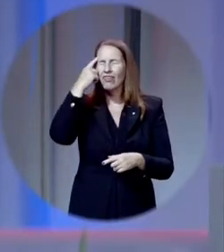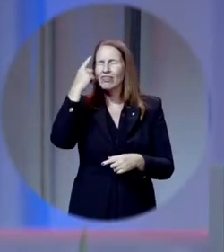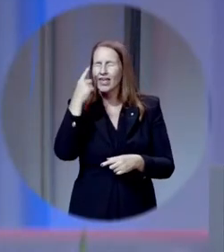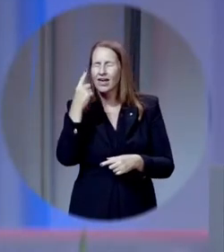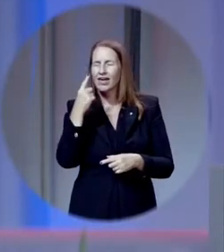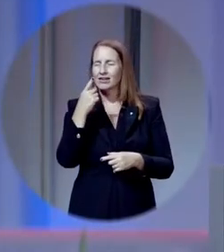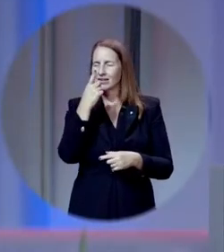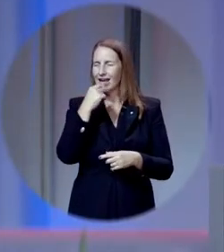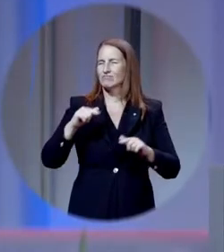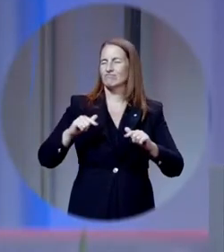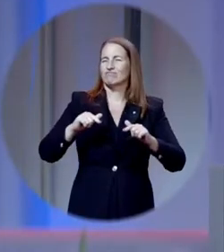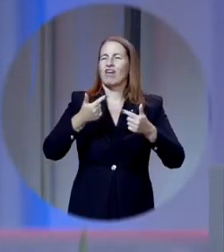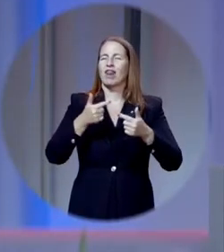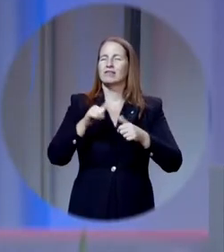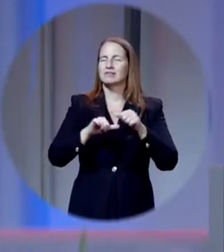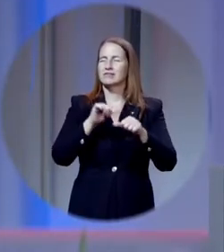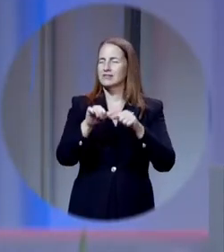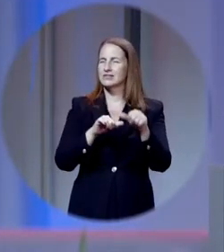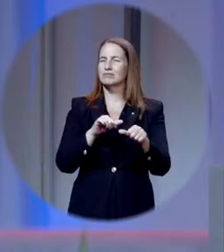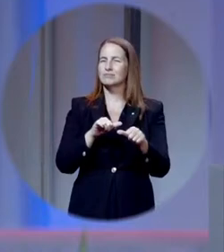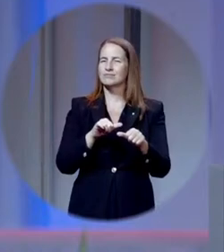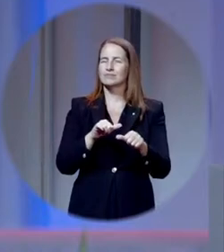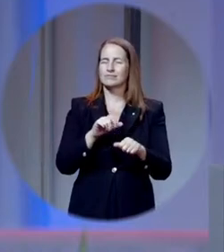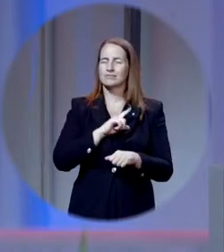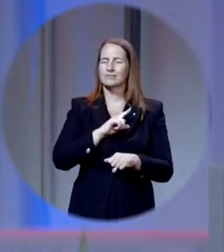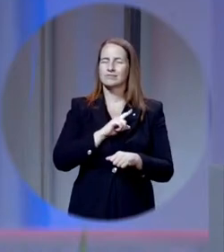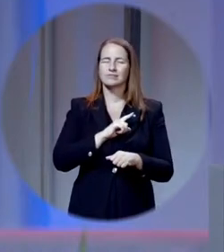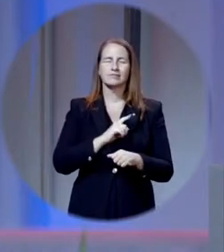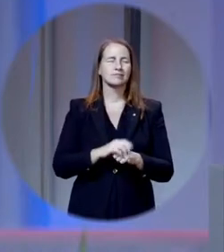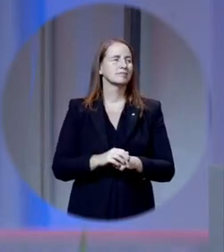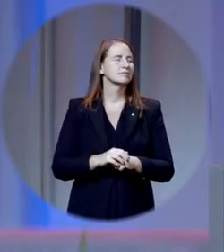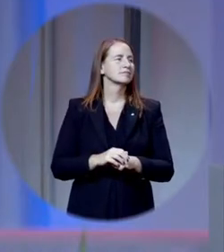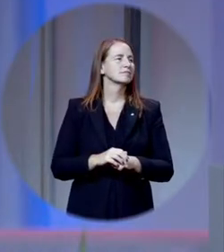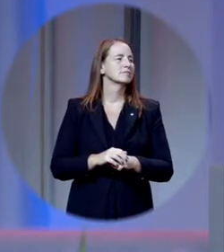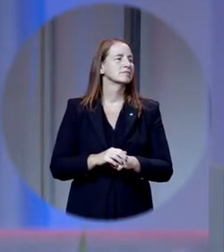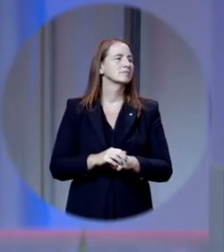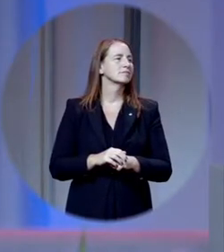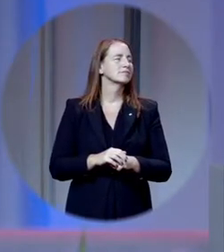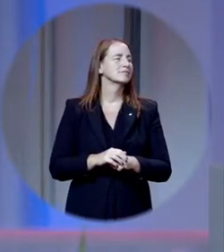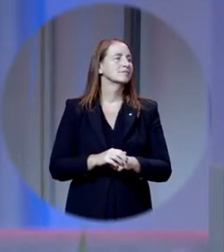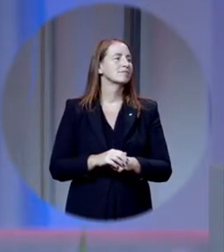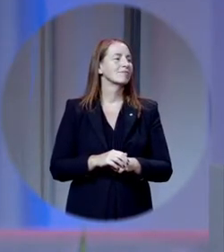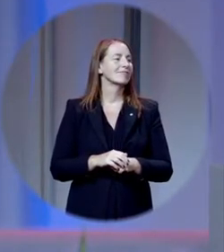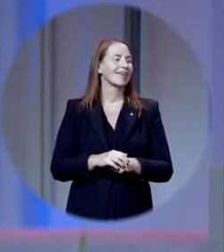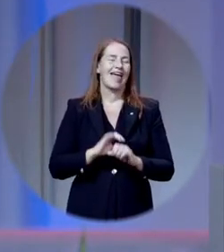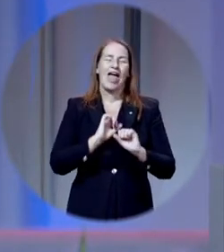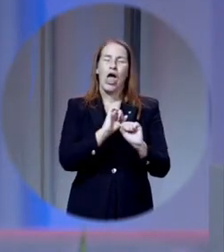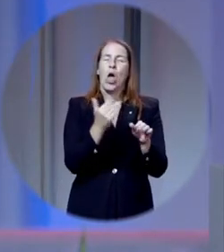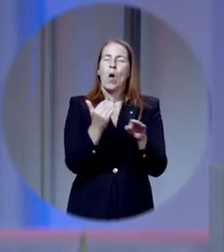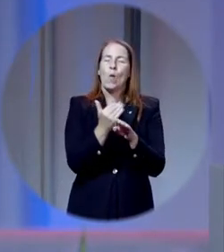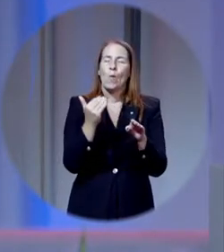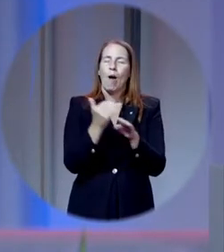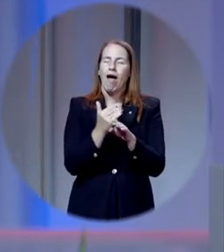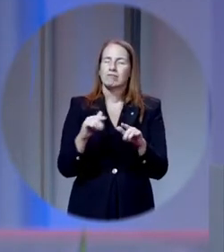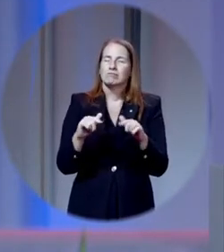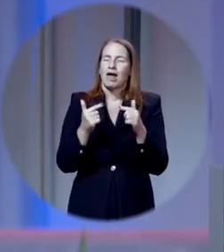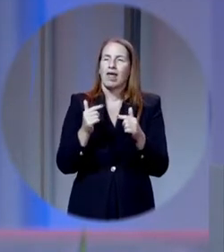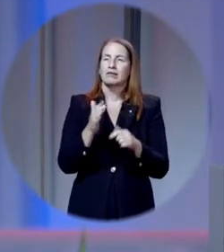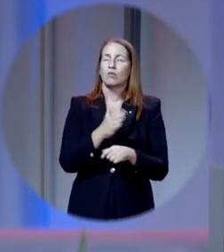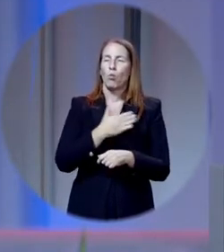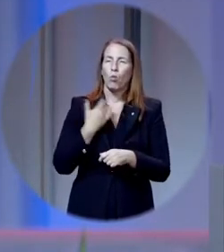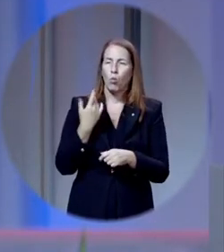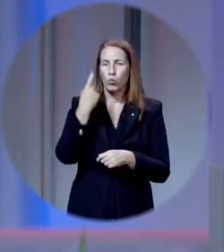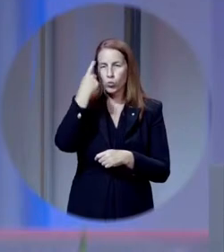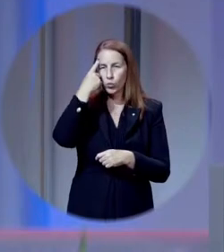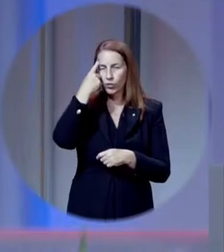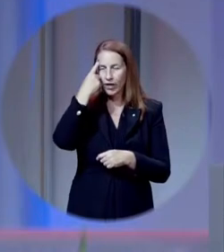the system that's in place." Helen Cummock's work challenges us all to think and